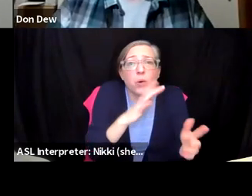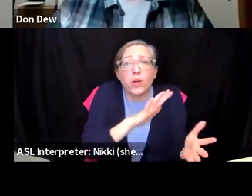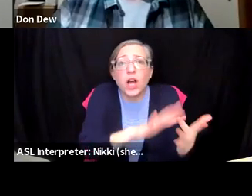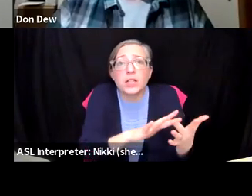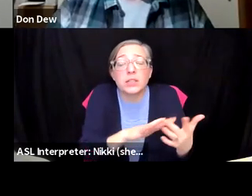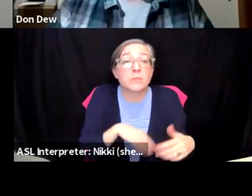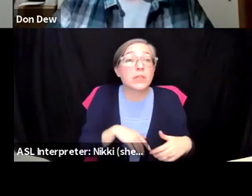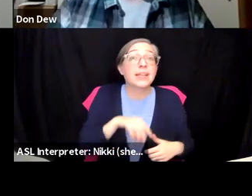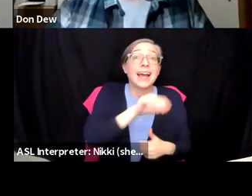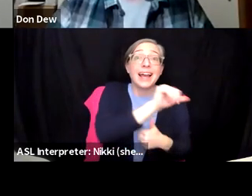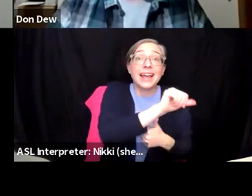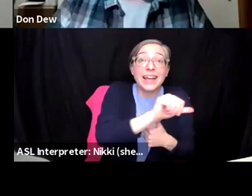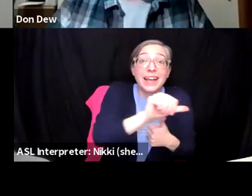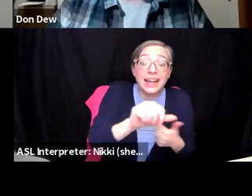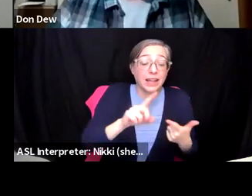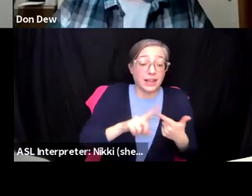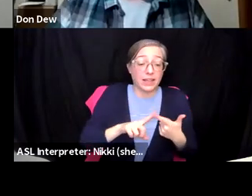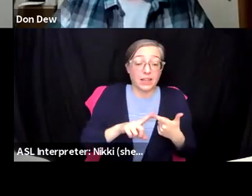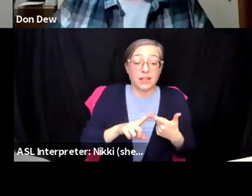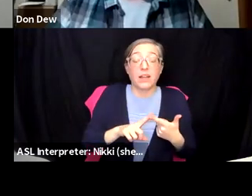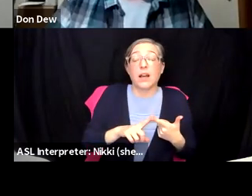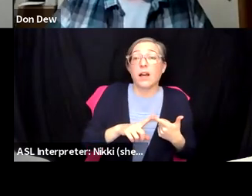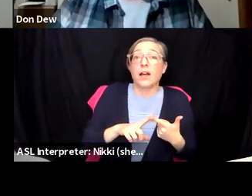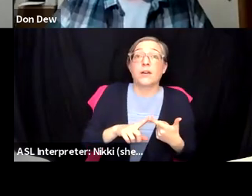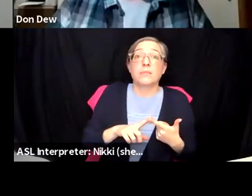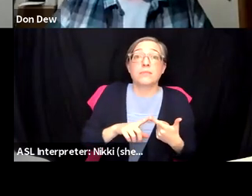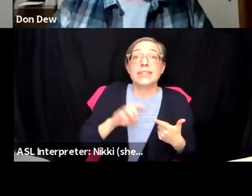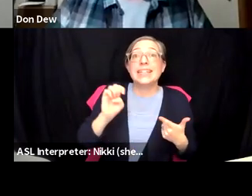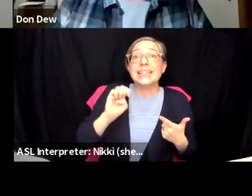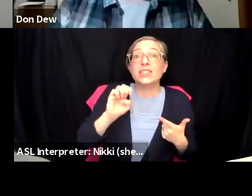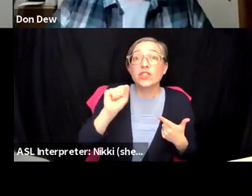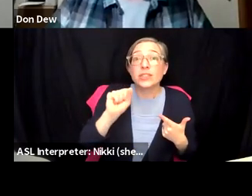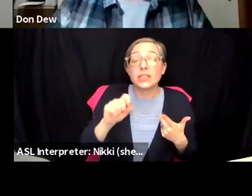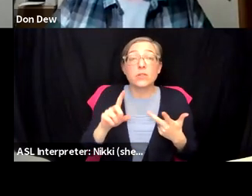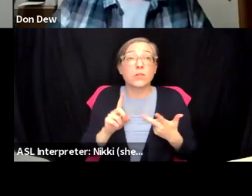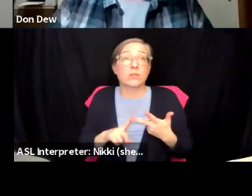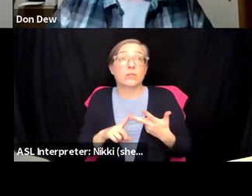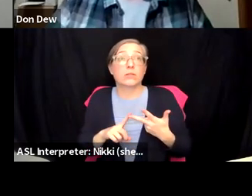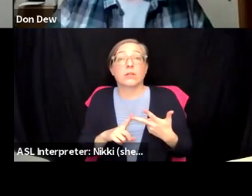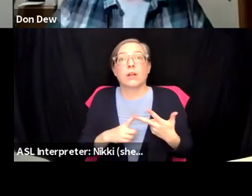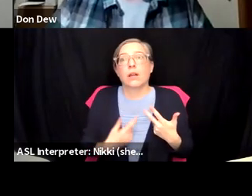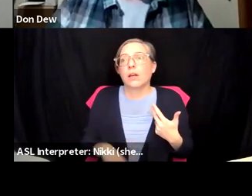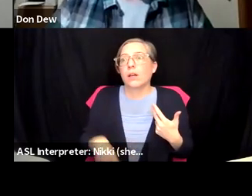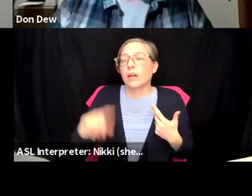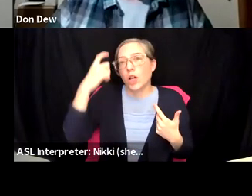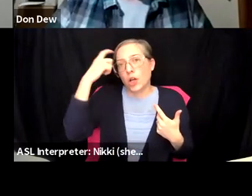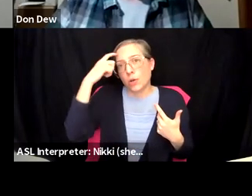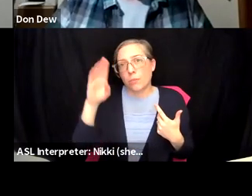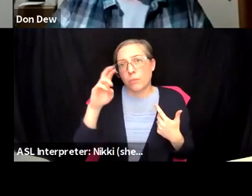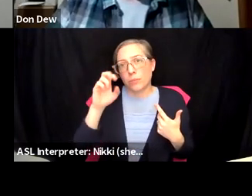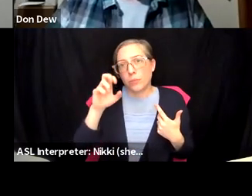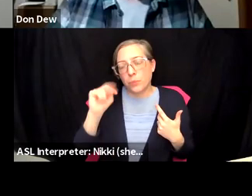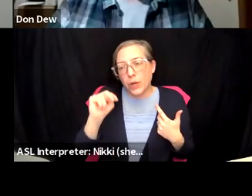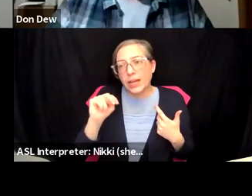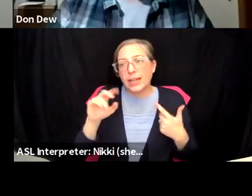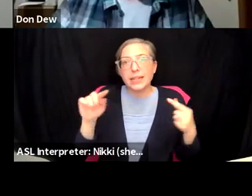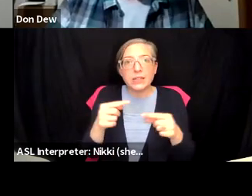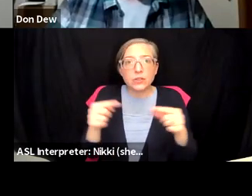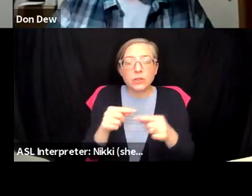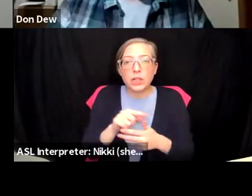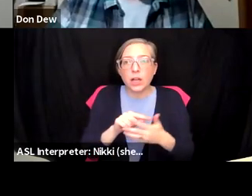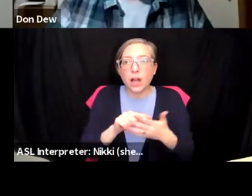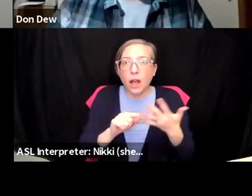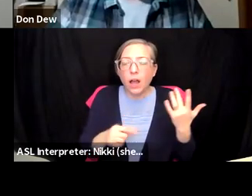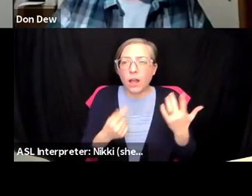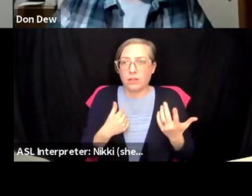or brain injury or Monroe Meyer or the League, we didn't know you were available. I wish I'd heard about you sooner. So